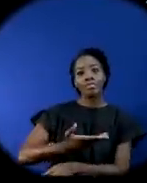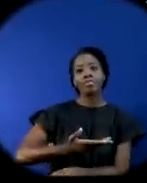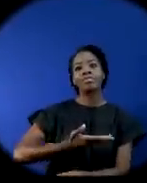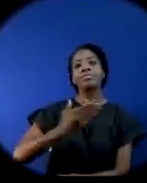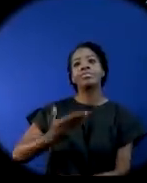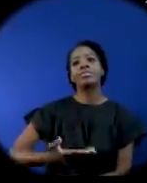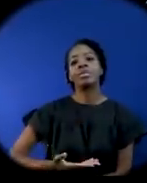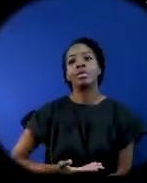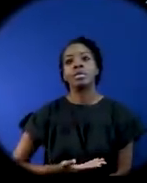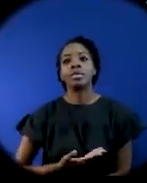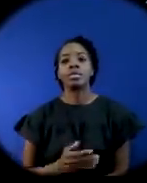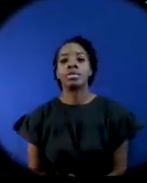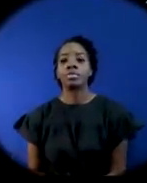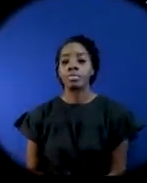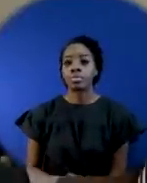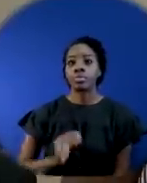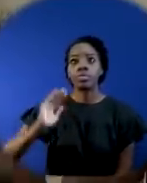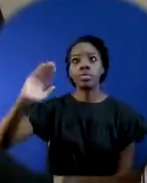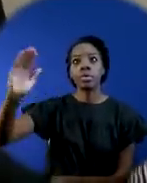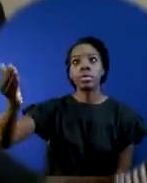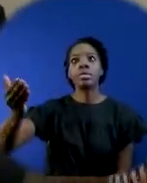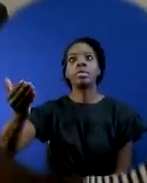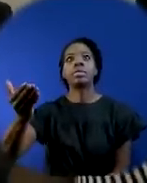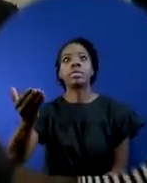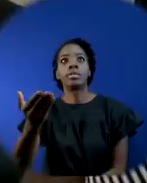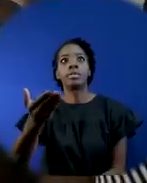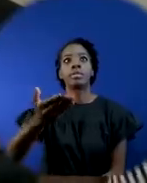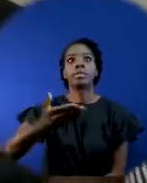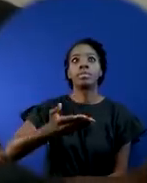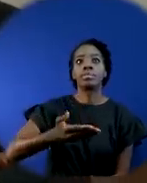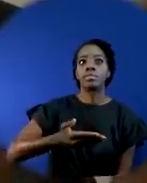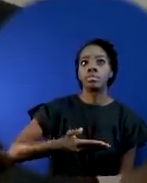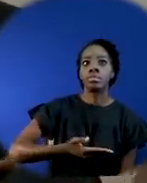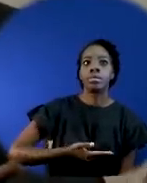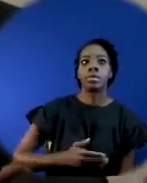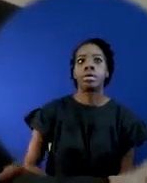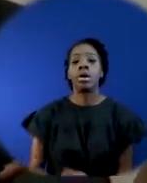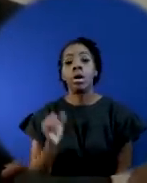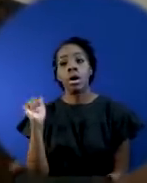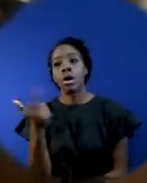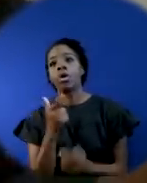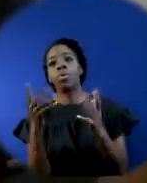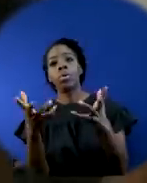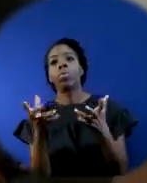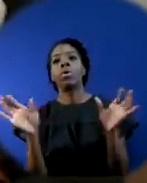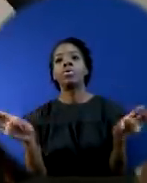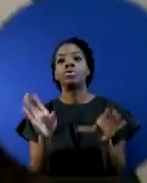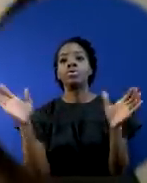Do it!